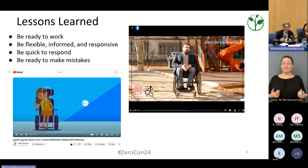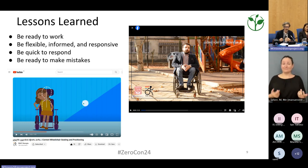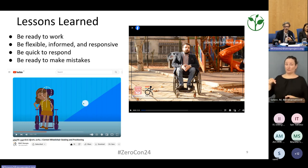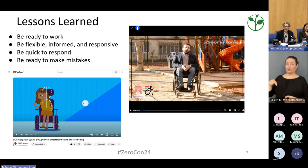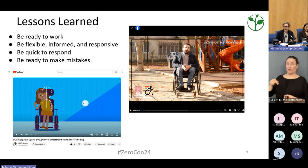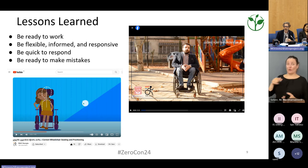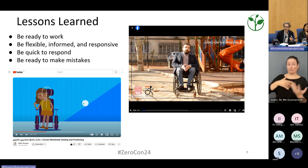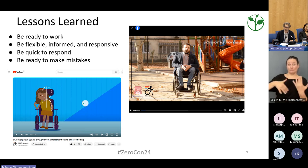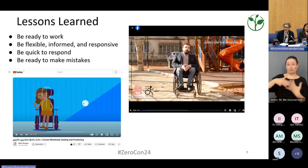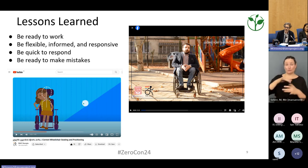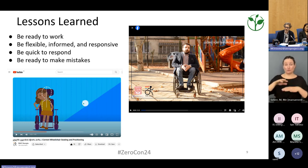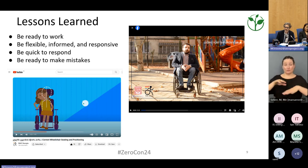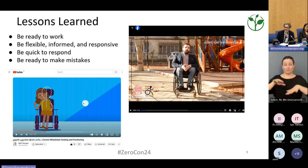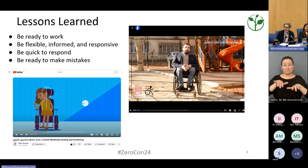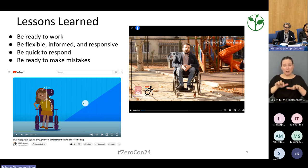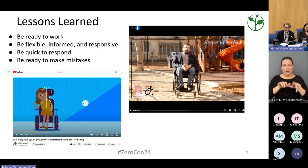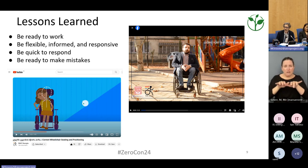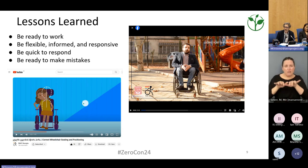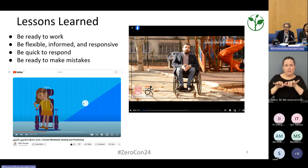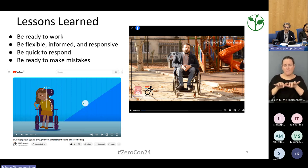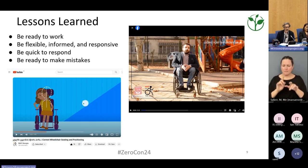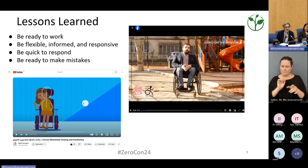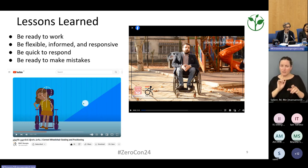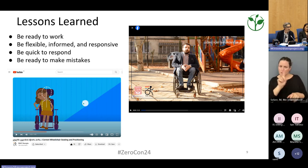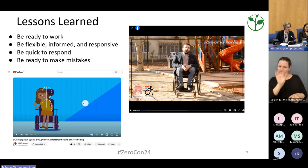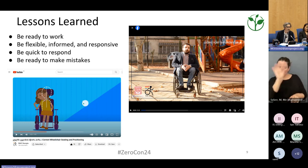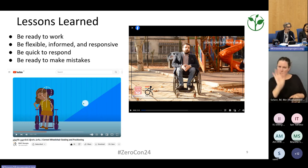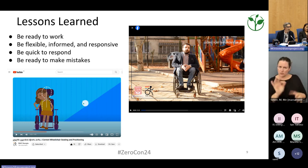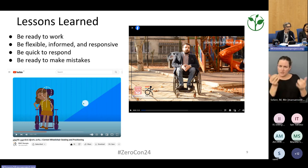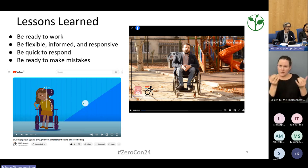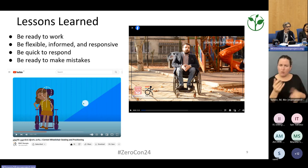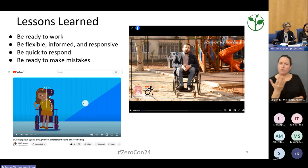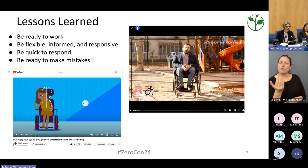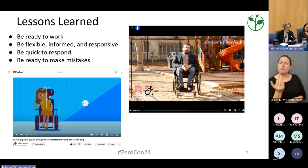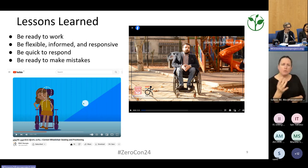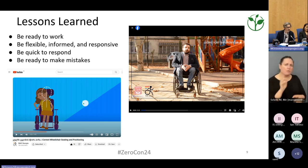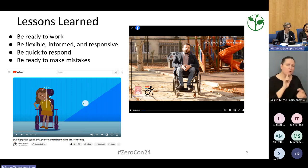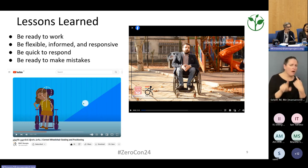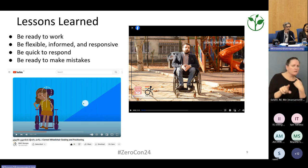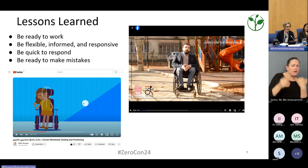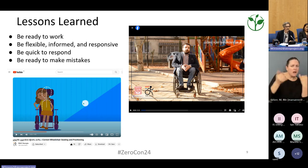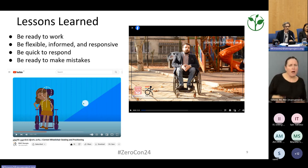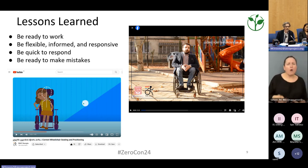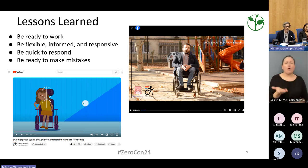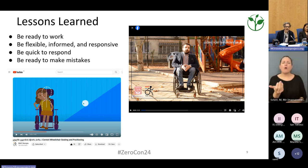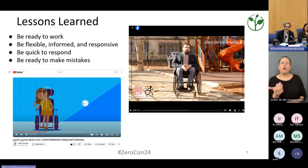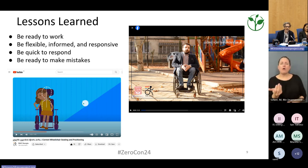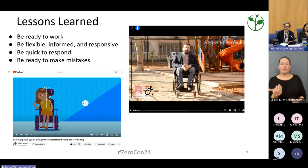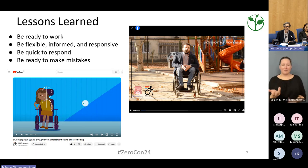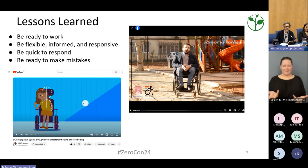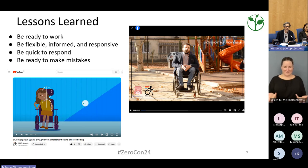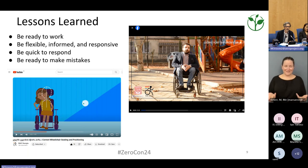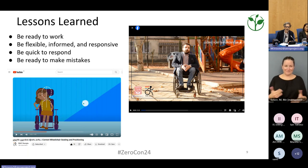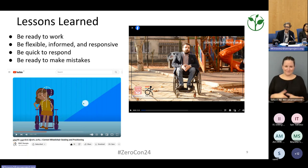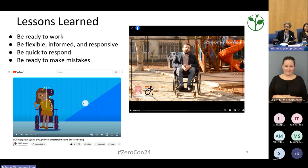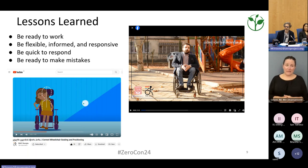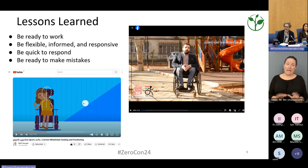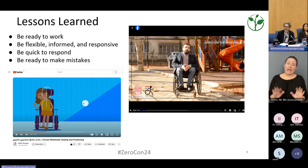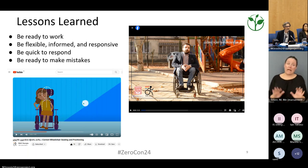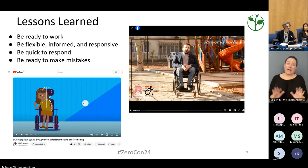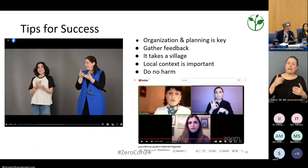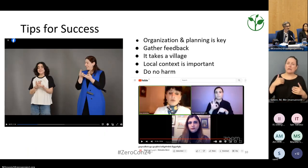kind of our approach. And then experiment, be ready to make mistakes. They're going to happen, but learn